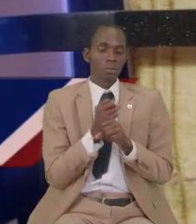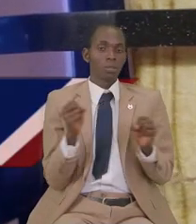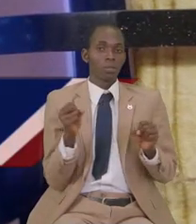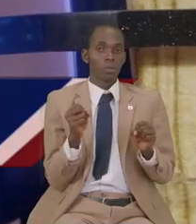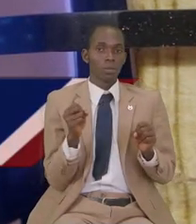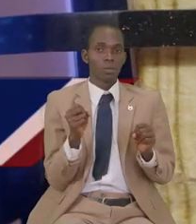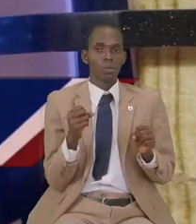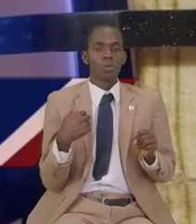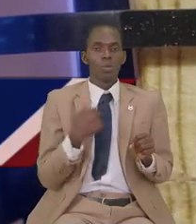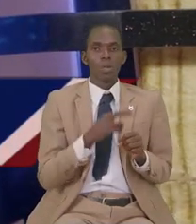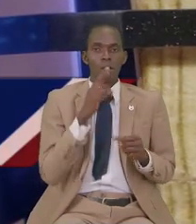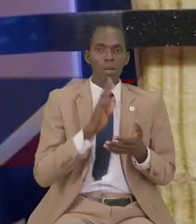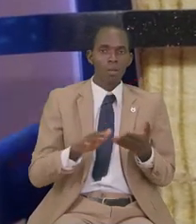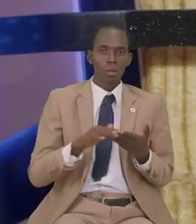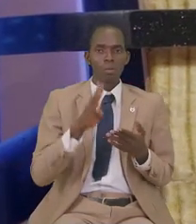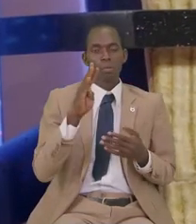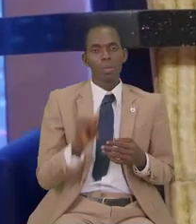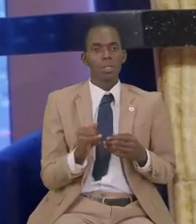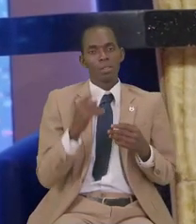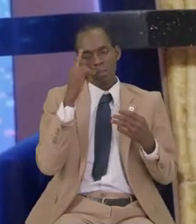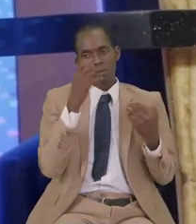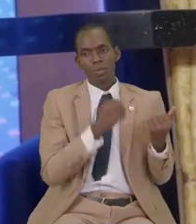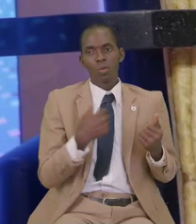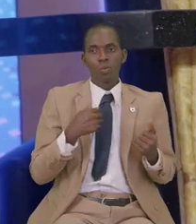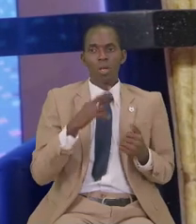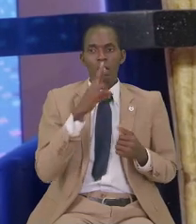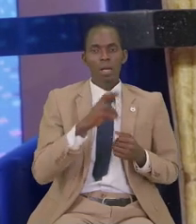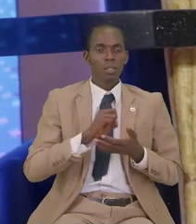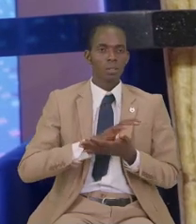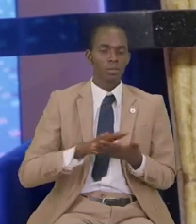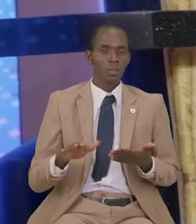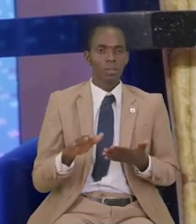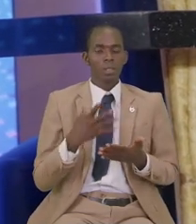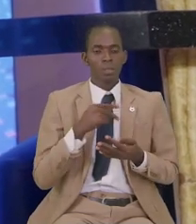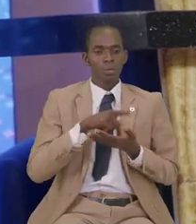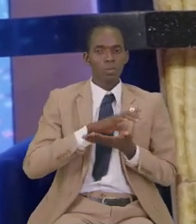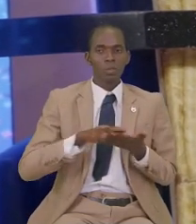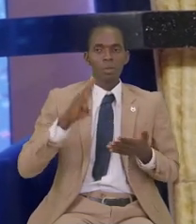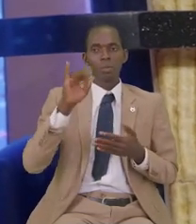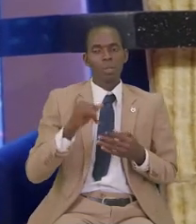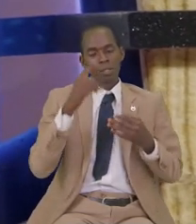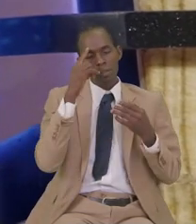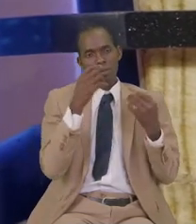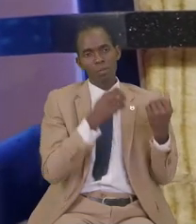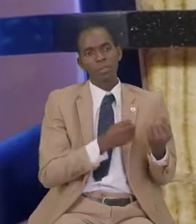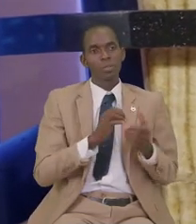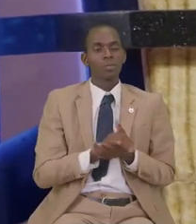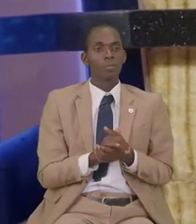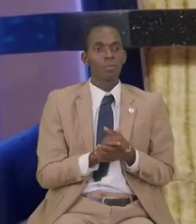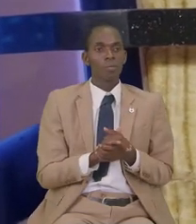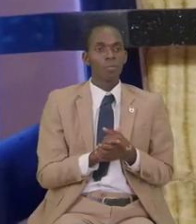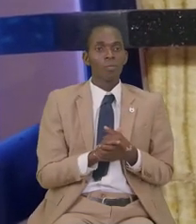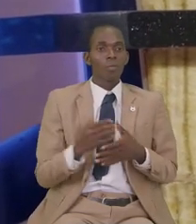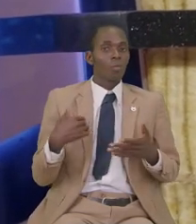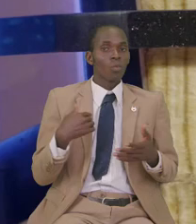we're pardoned by faith. We're sanctified, we're purified by faith. After we have been saved, we